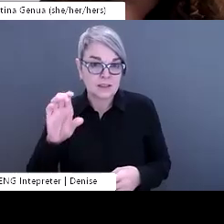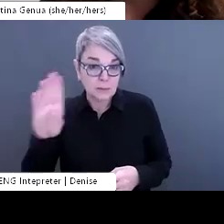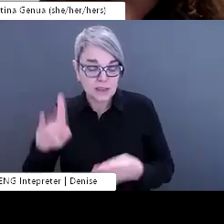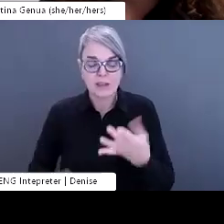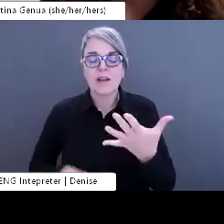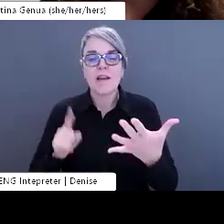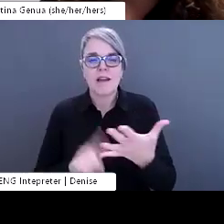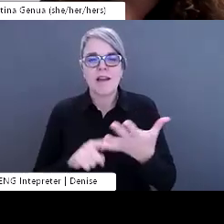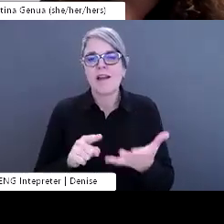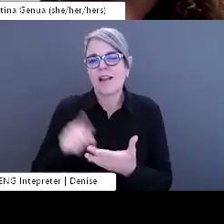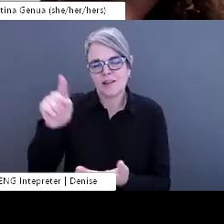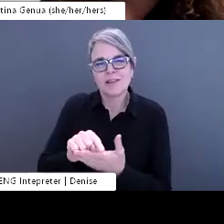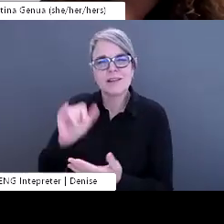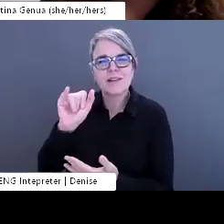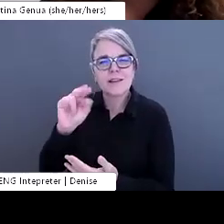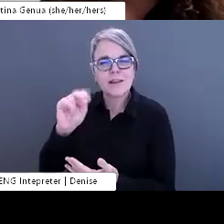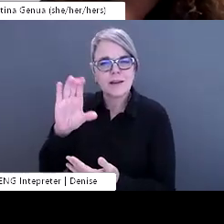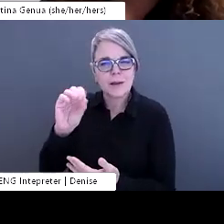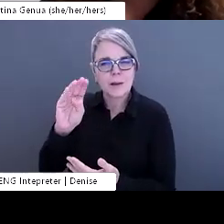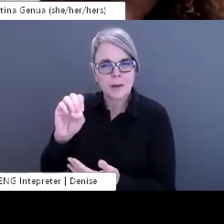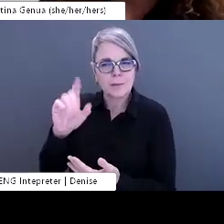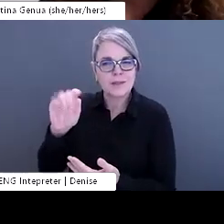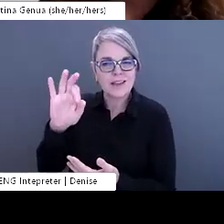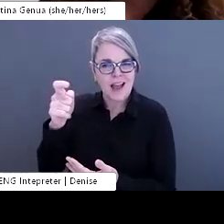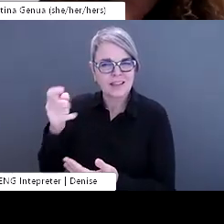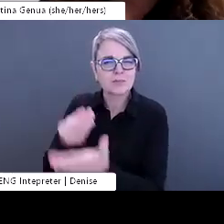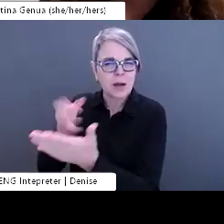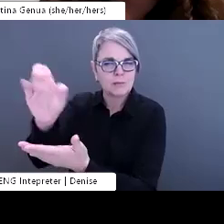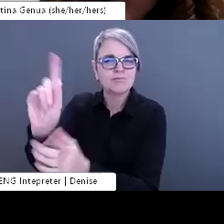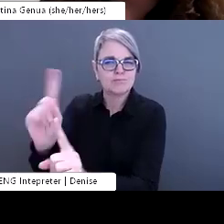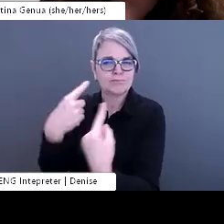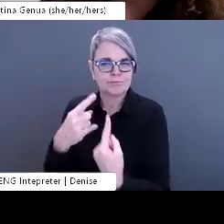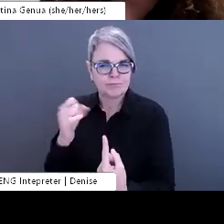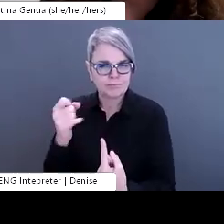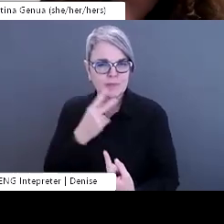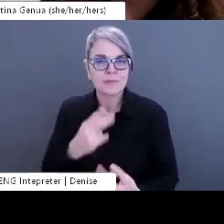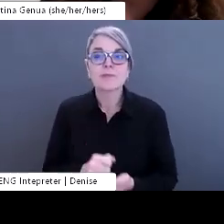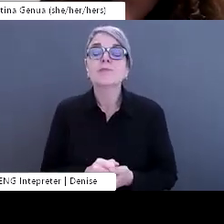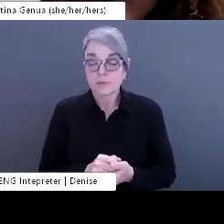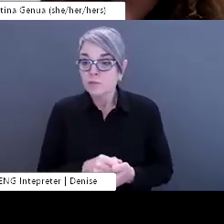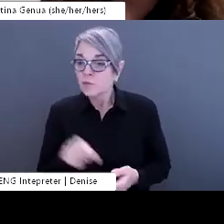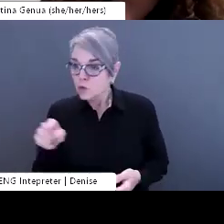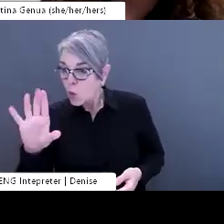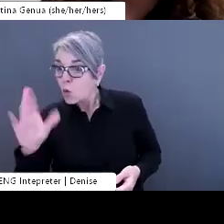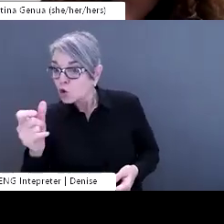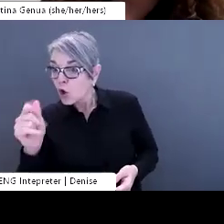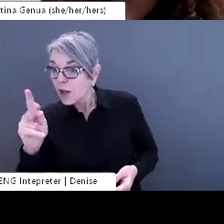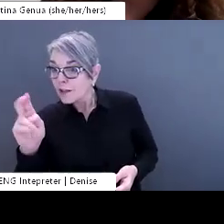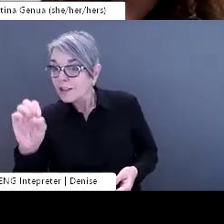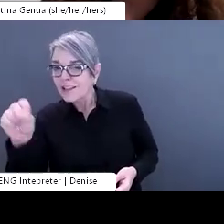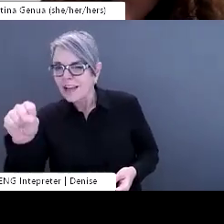So yes, these can be cashed at a bank. Thank you, Charlene. So with proper ID, you do have to